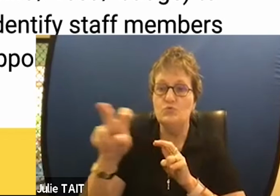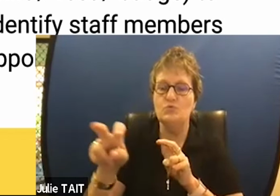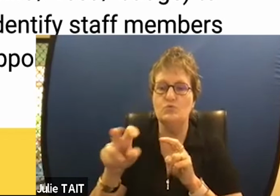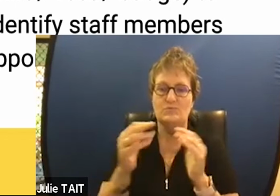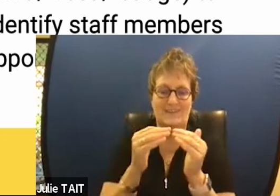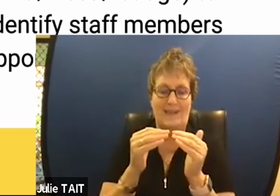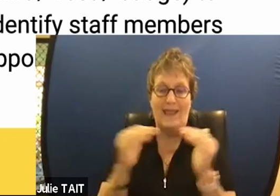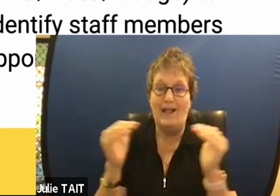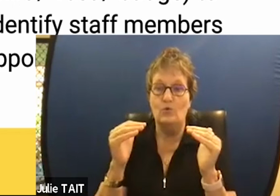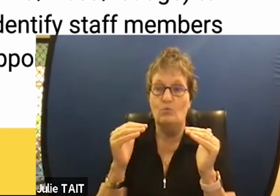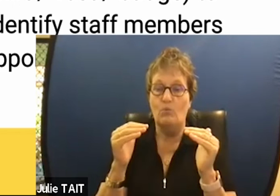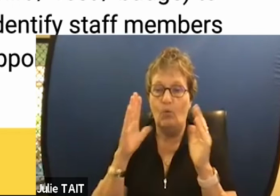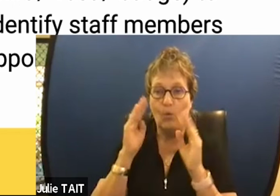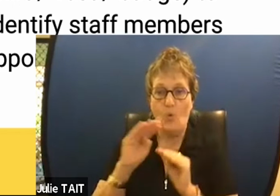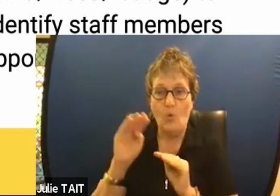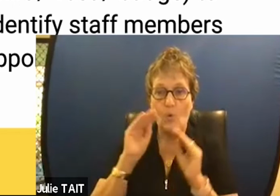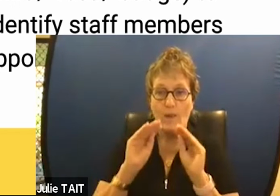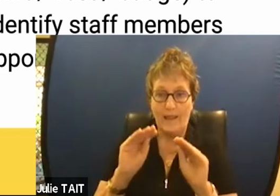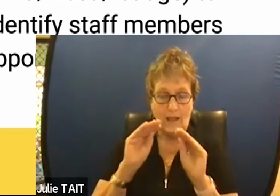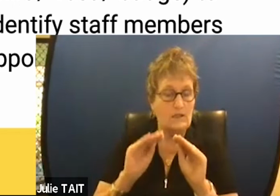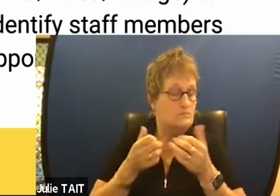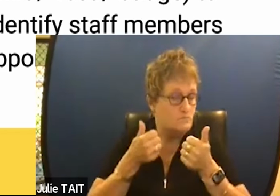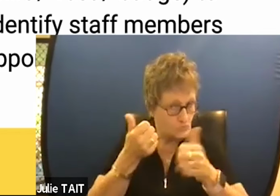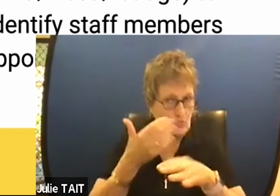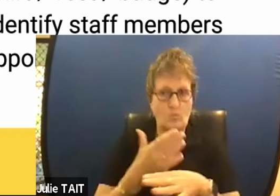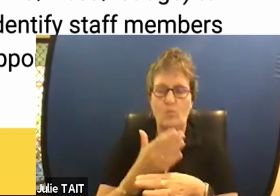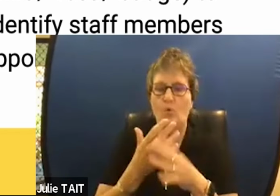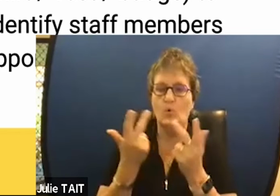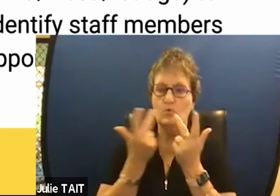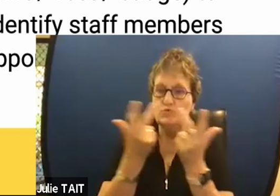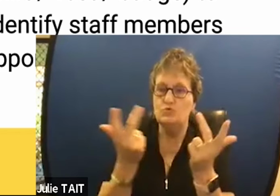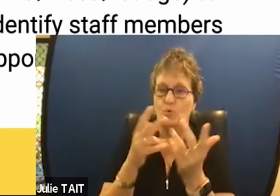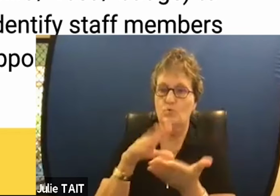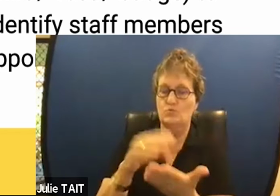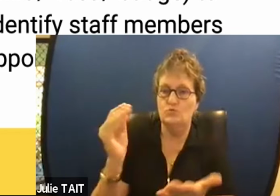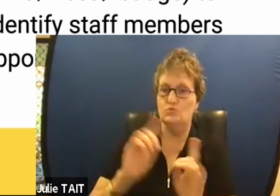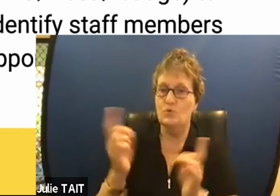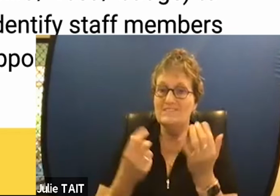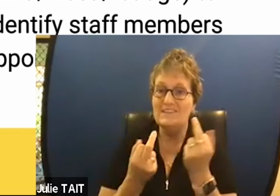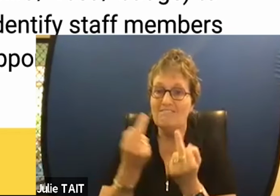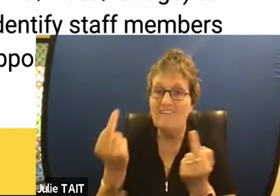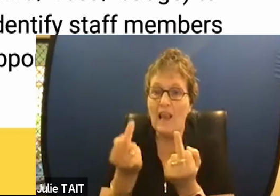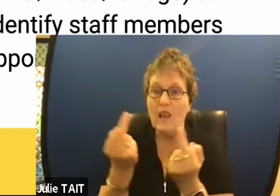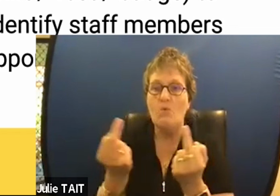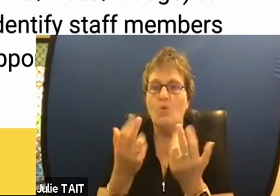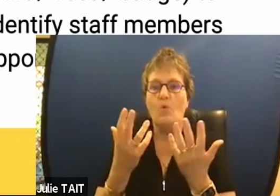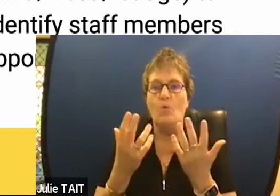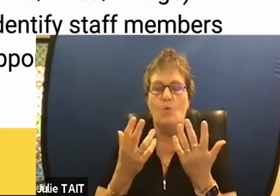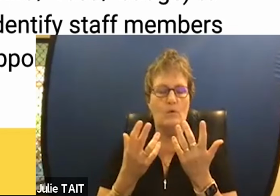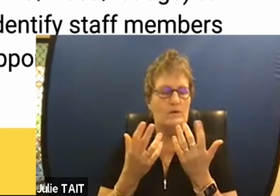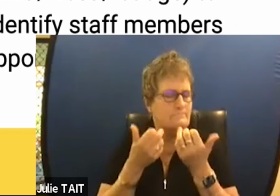doing some good work showing students what's available to them, information's laid out logically.